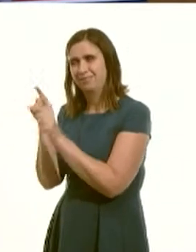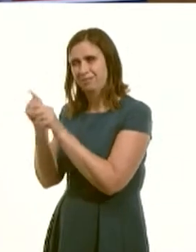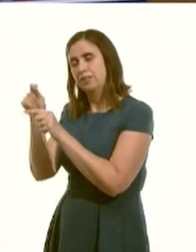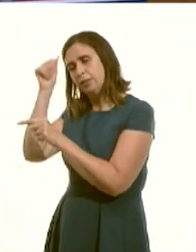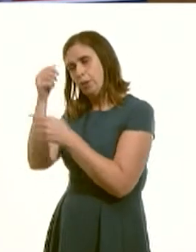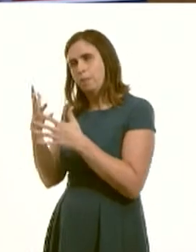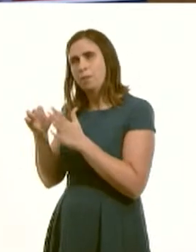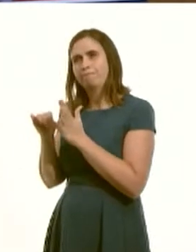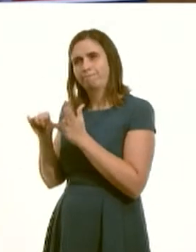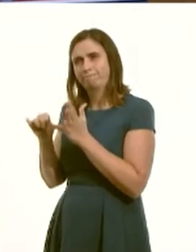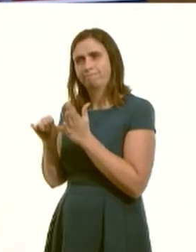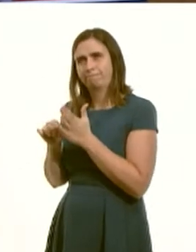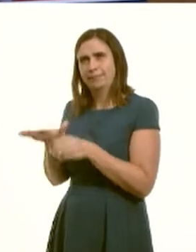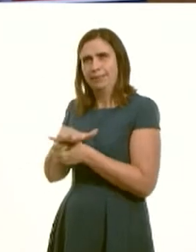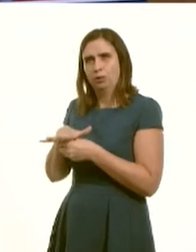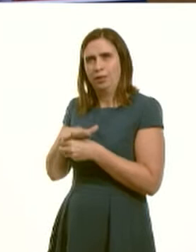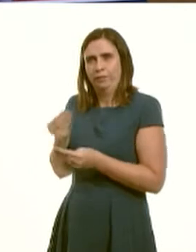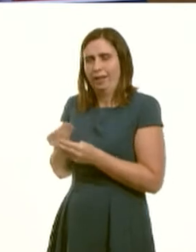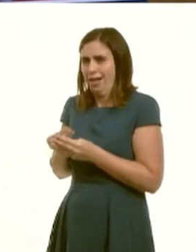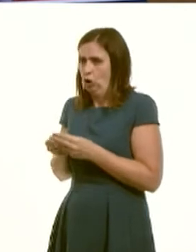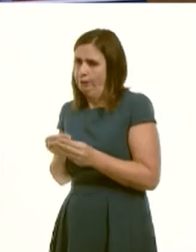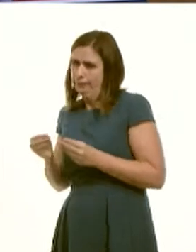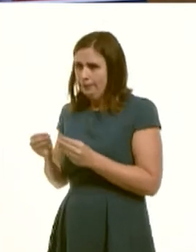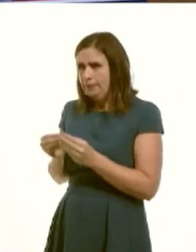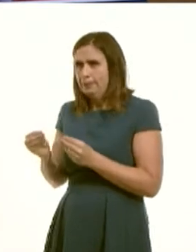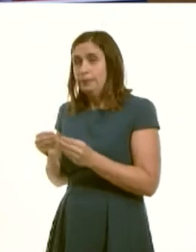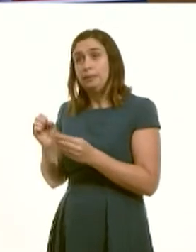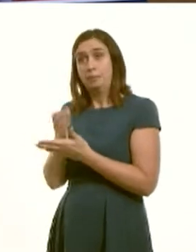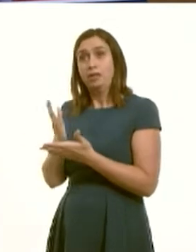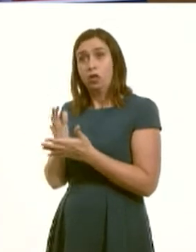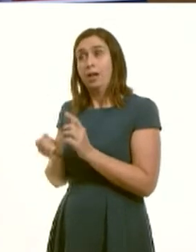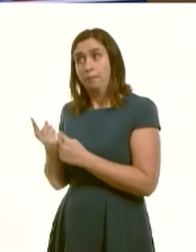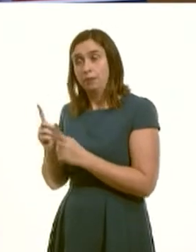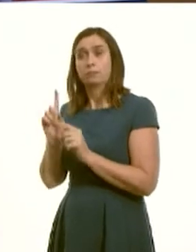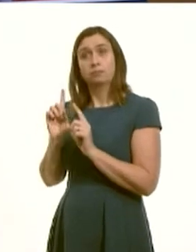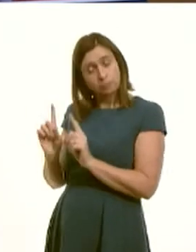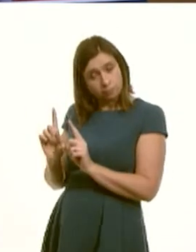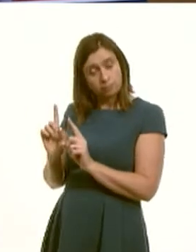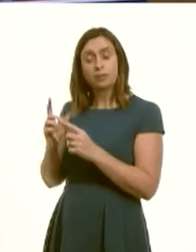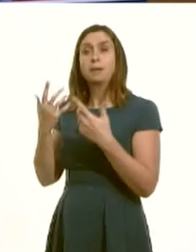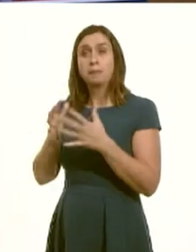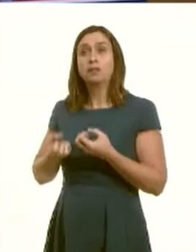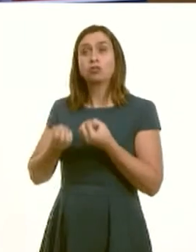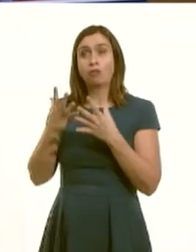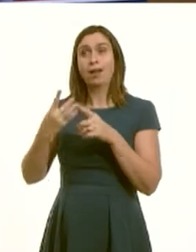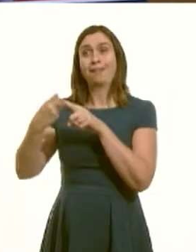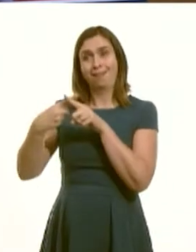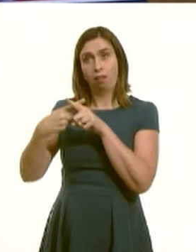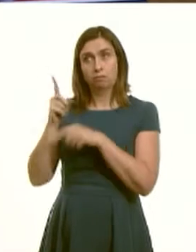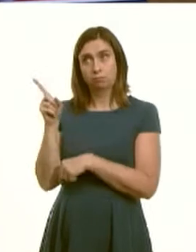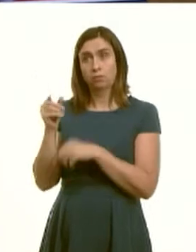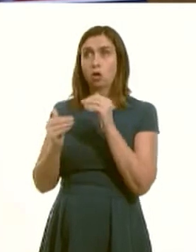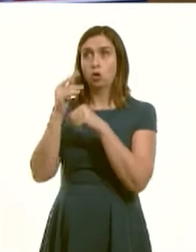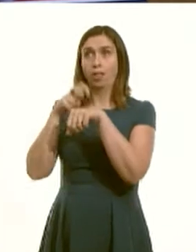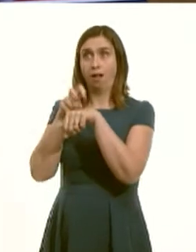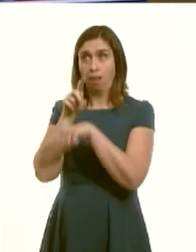financial circumstances that we find ourselves in to ensure that that happens. But let's not prejudge things. There's already been a strike in England and Northern Ireland.